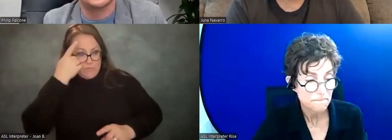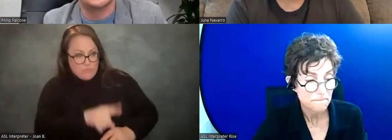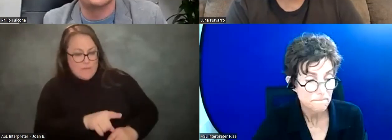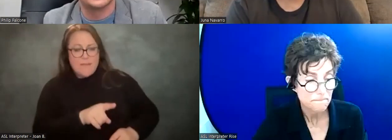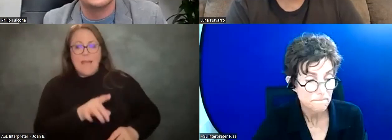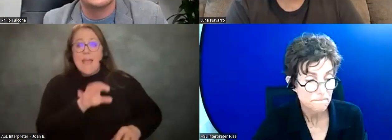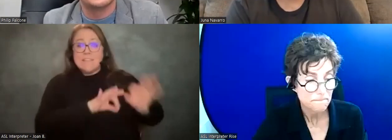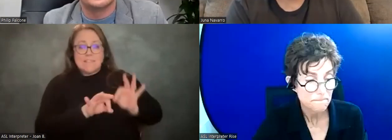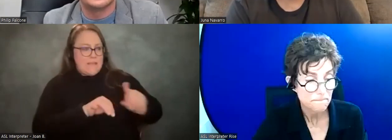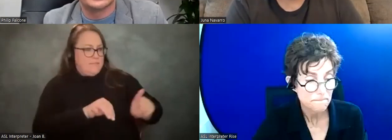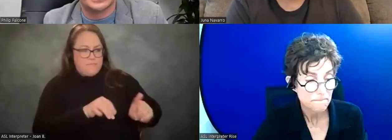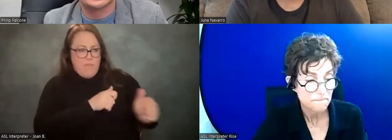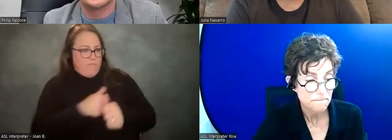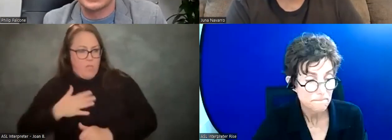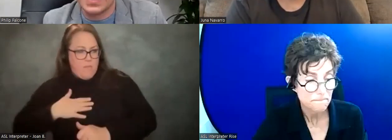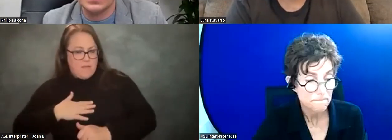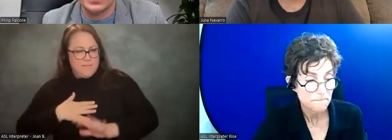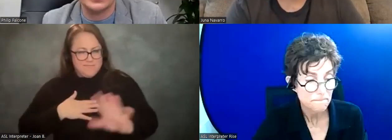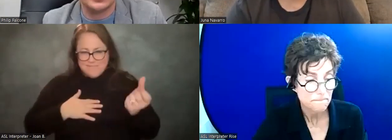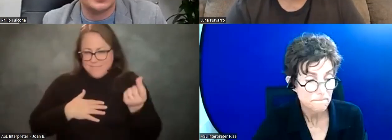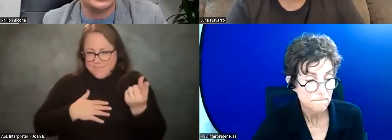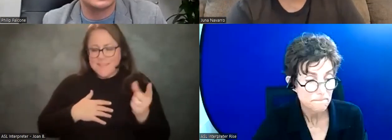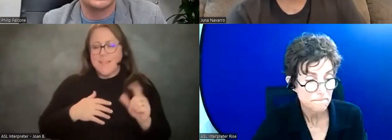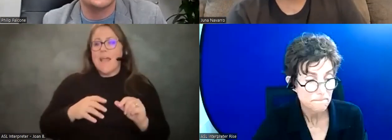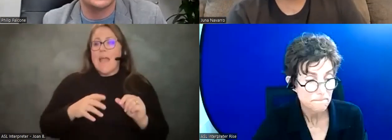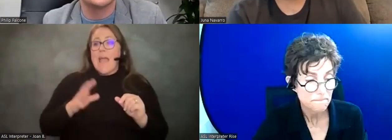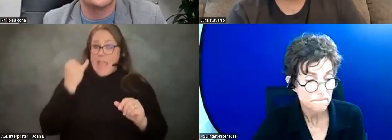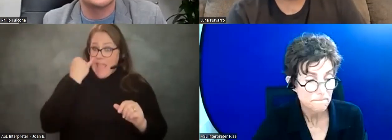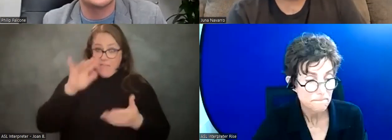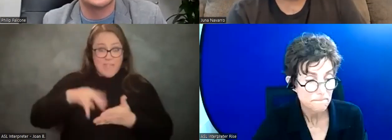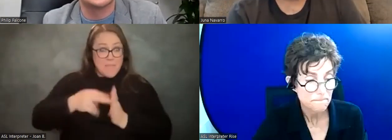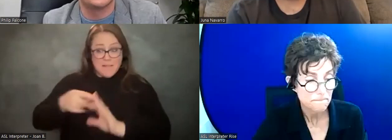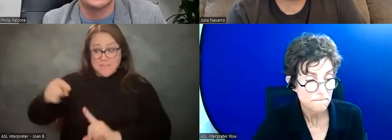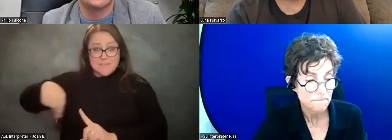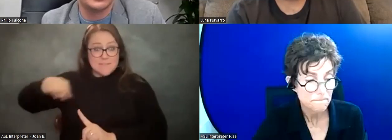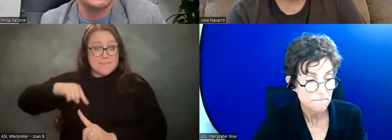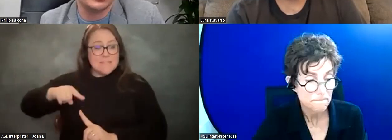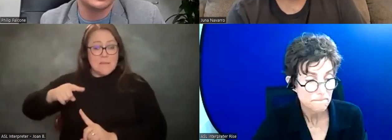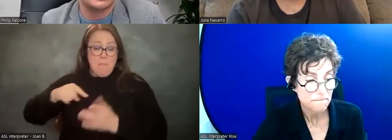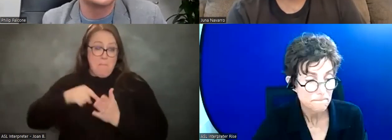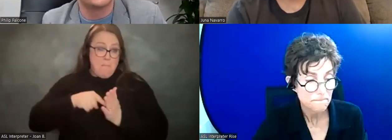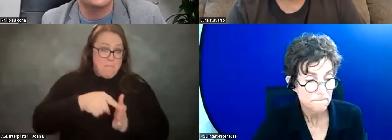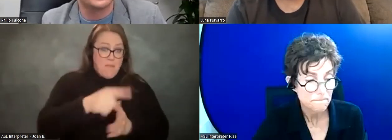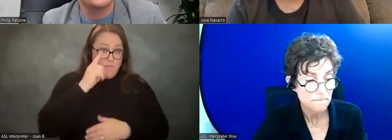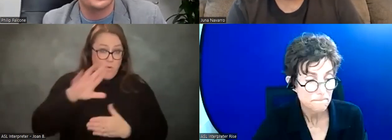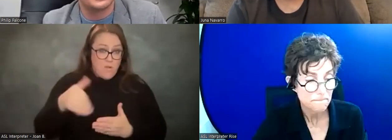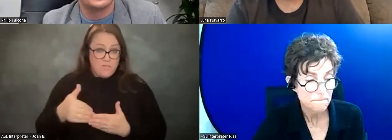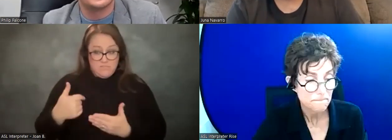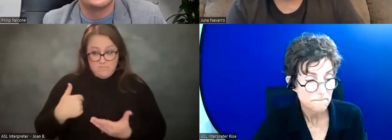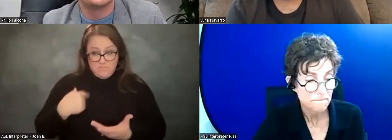particular design aspects, even if that means the property owner and the organization is footing the bill, which I imagine they would